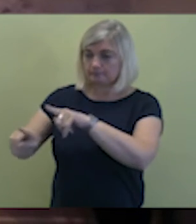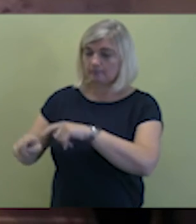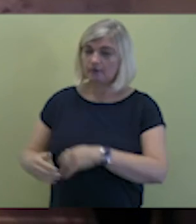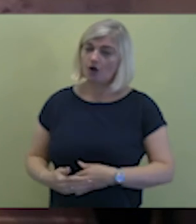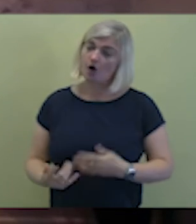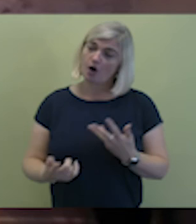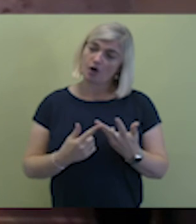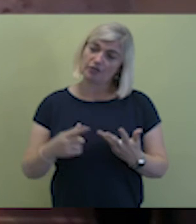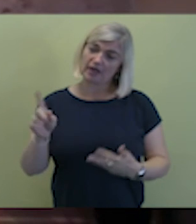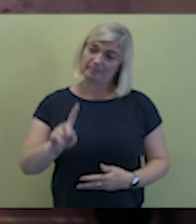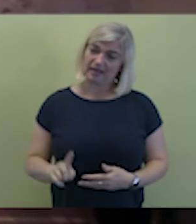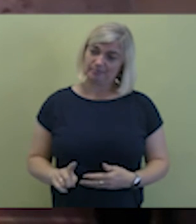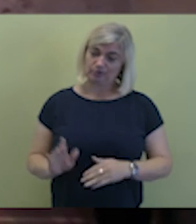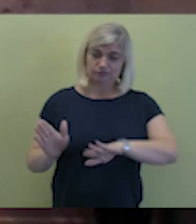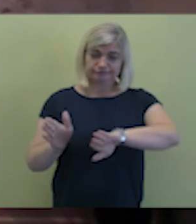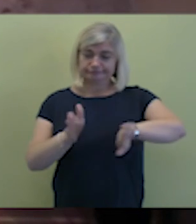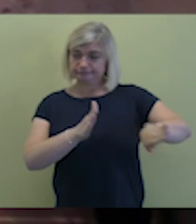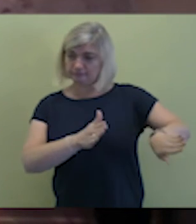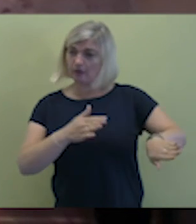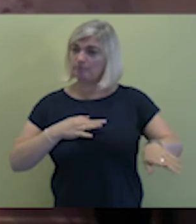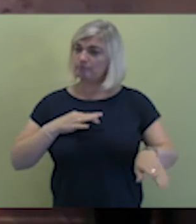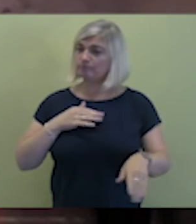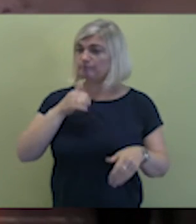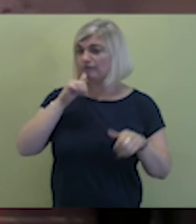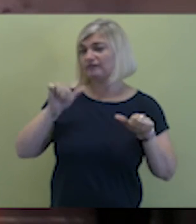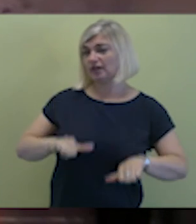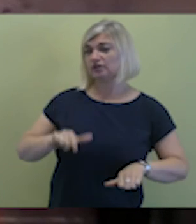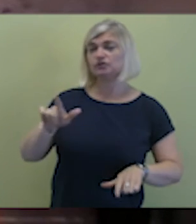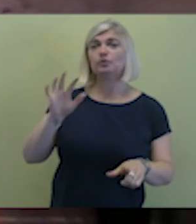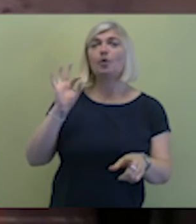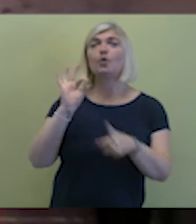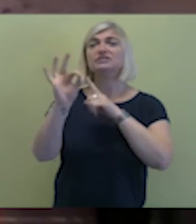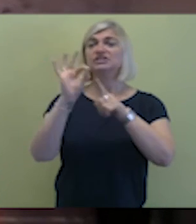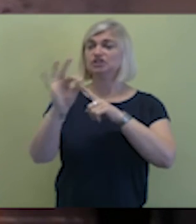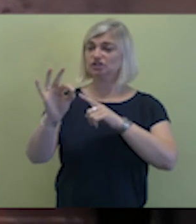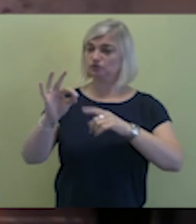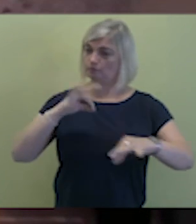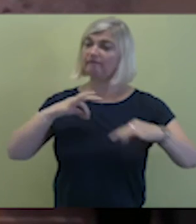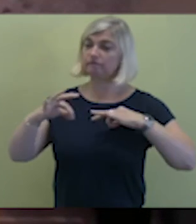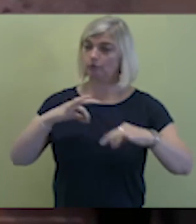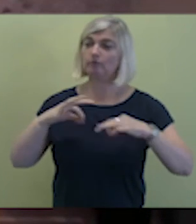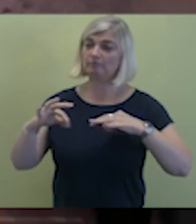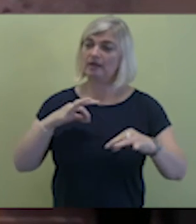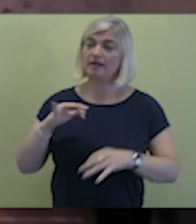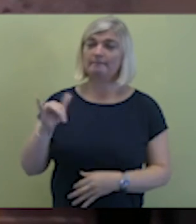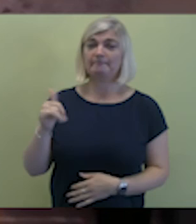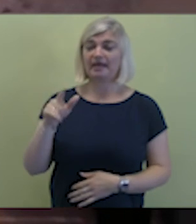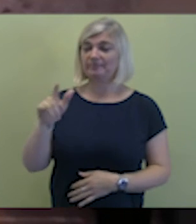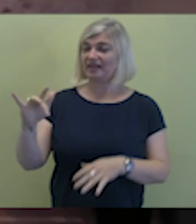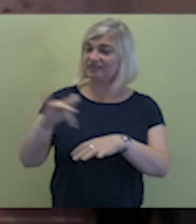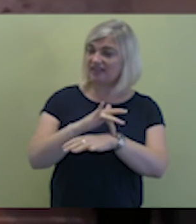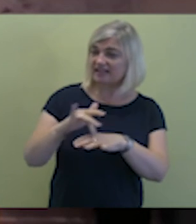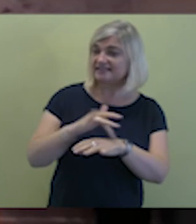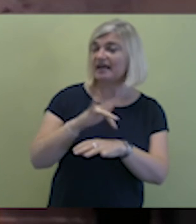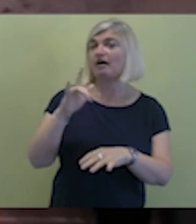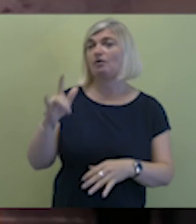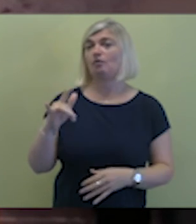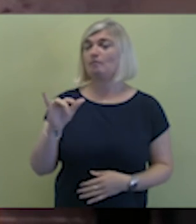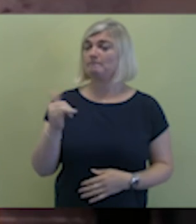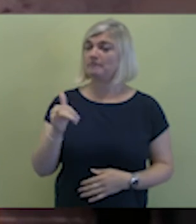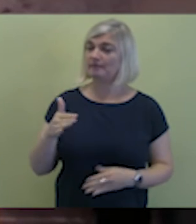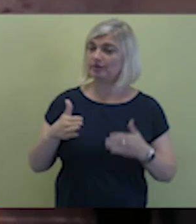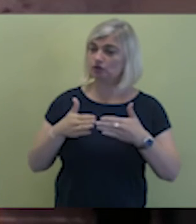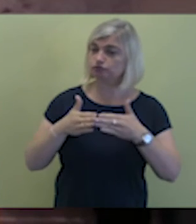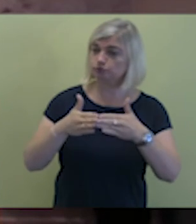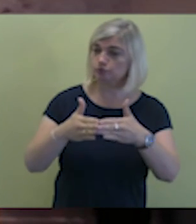of. Other people like to audition straight away after their 2 years. People like to audition to perform, maybe theatre performers or